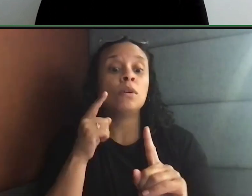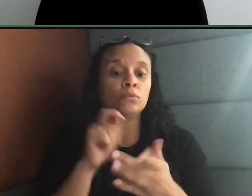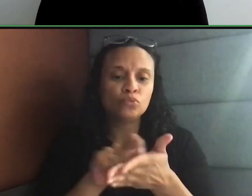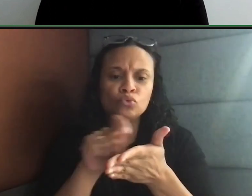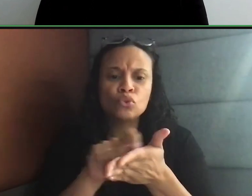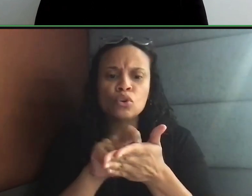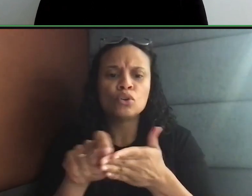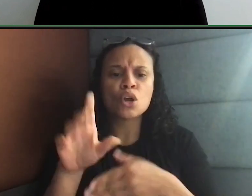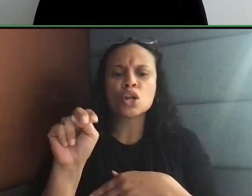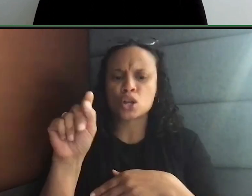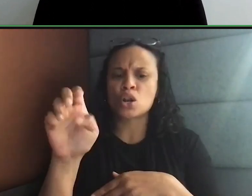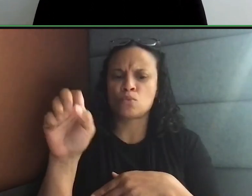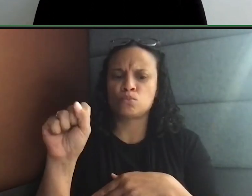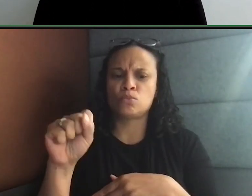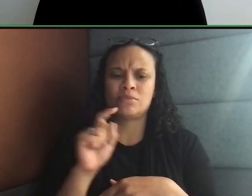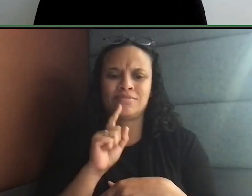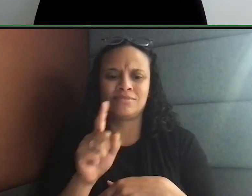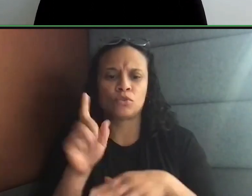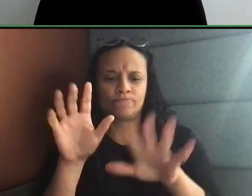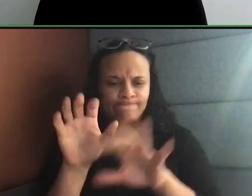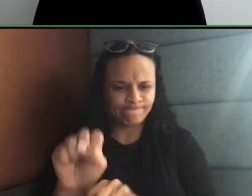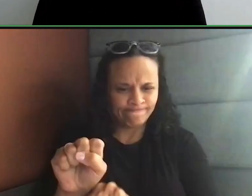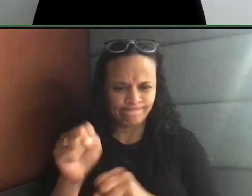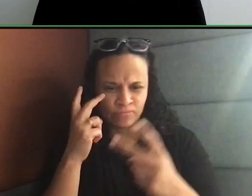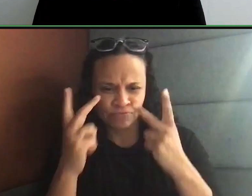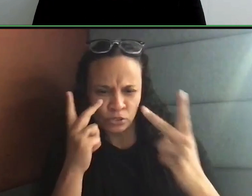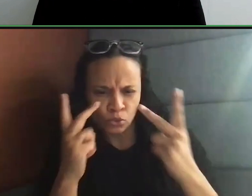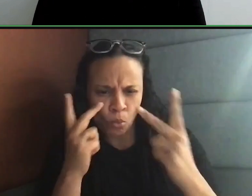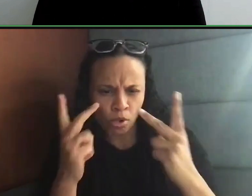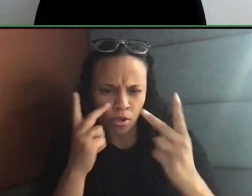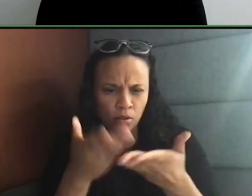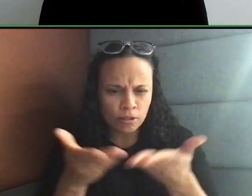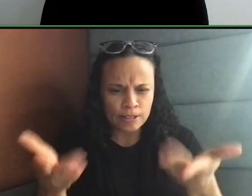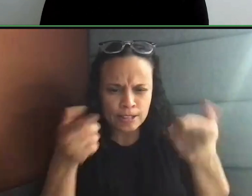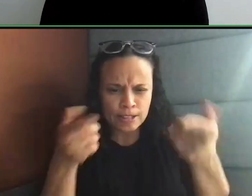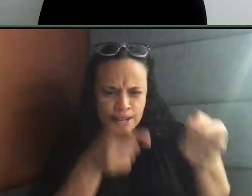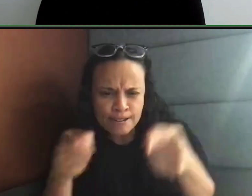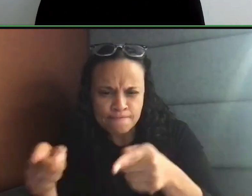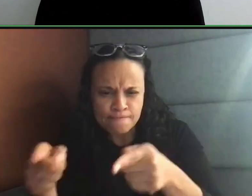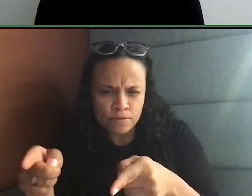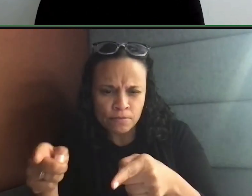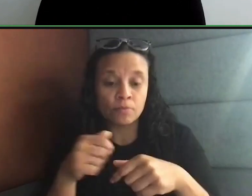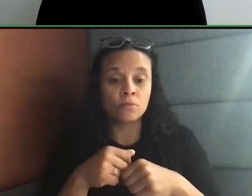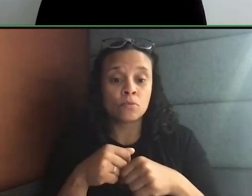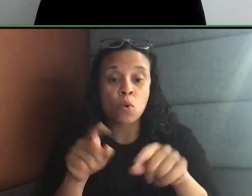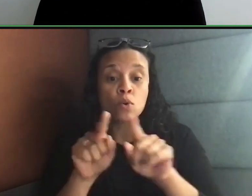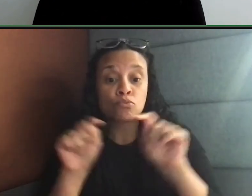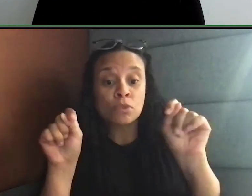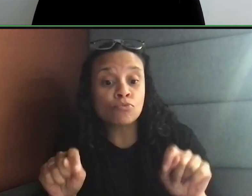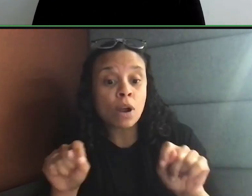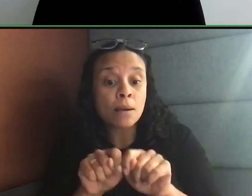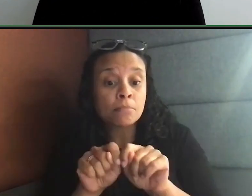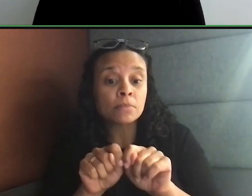Transcripts are intended to be an accommodation to the individual student. So if there's a request to share the